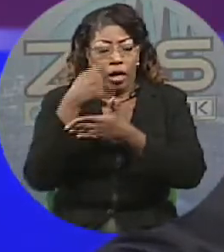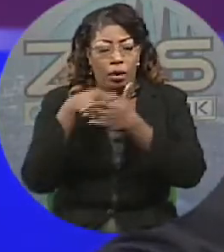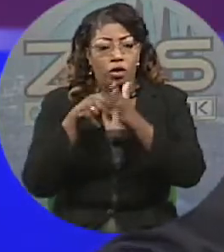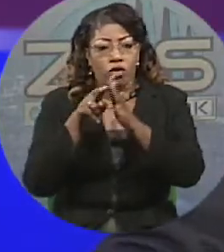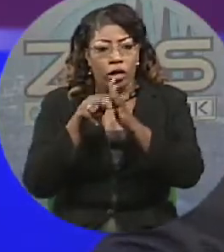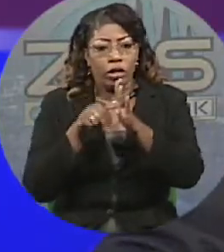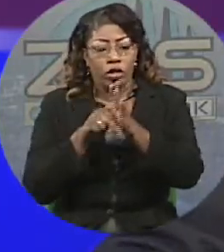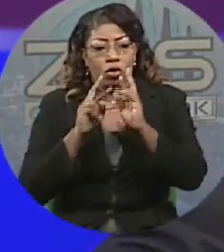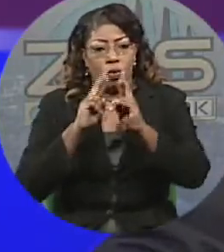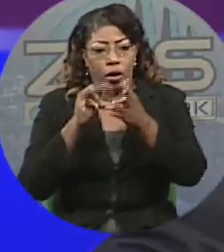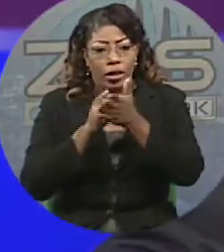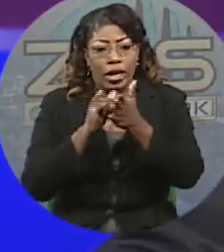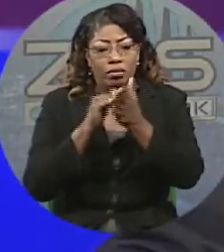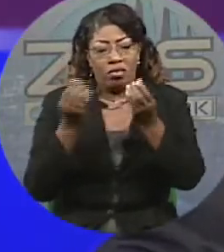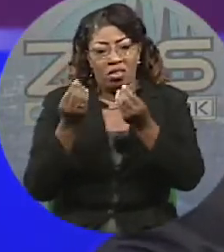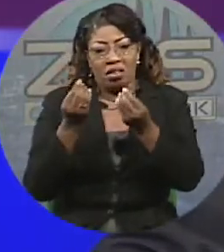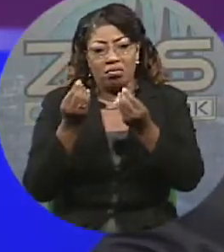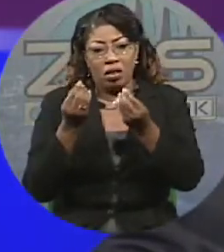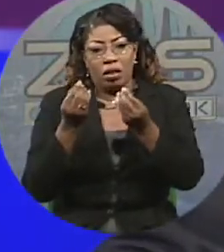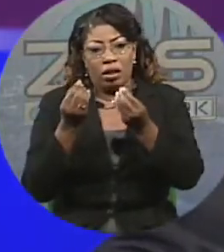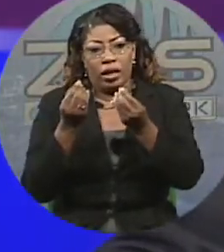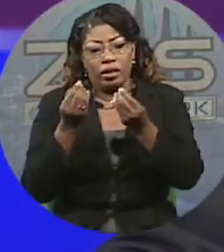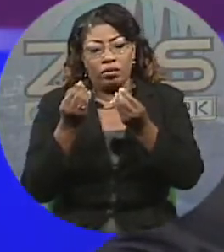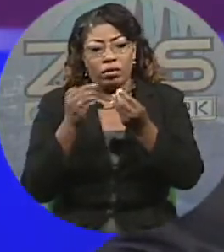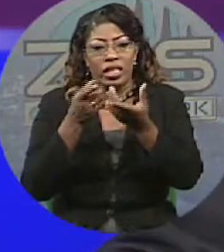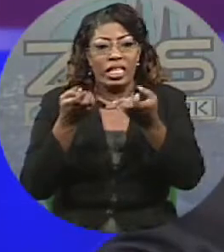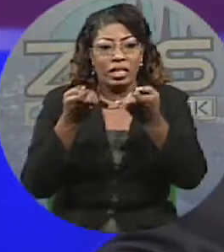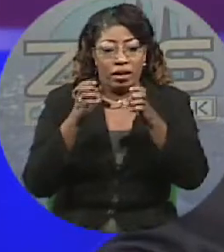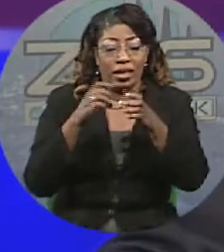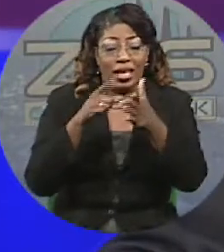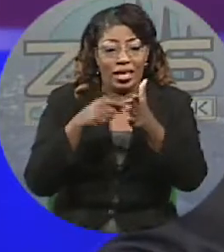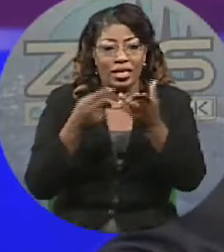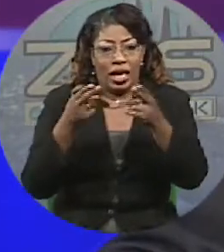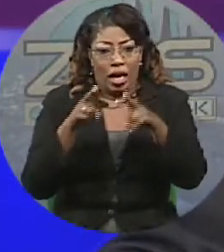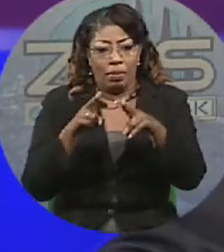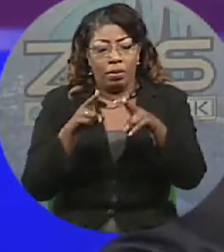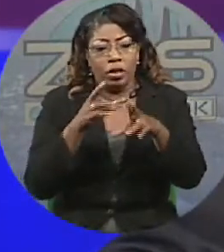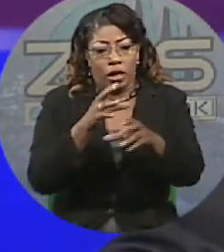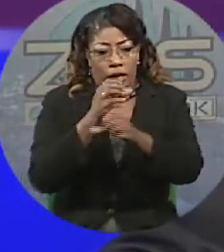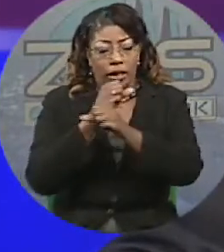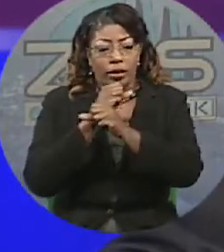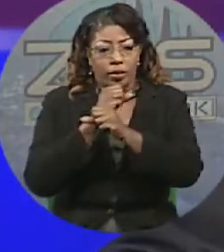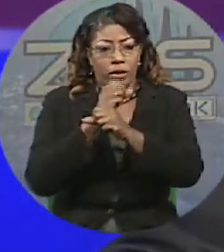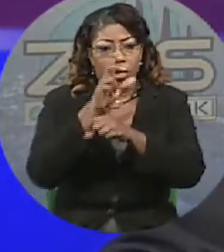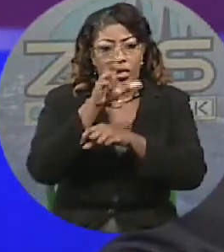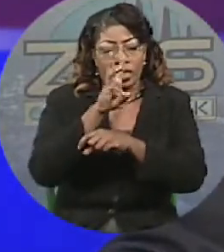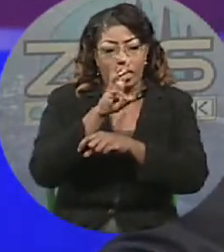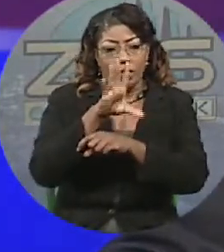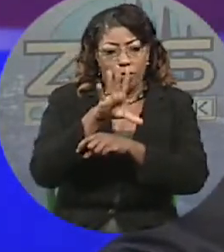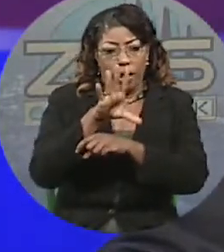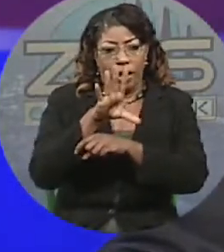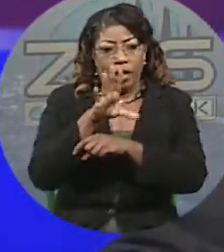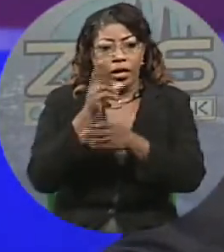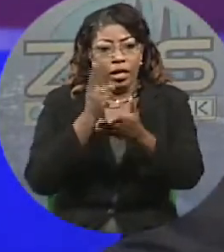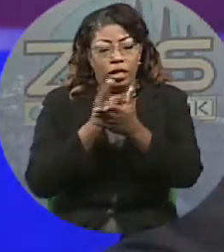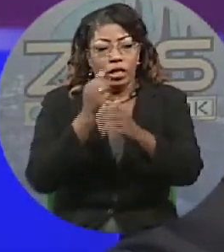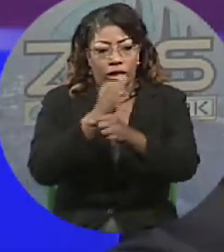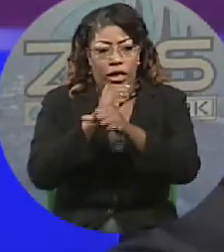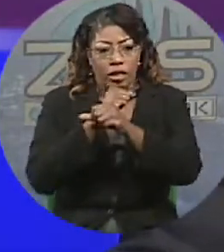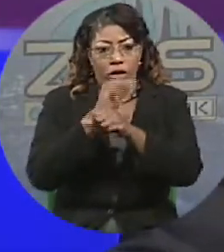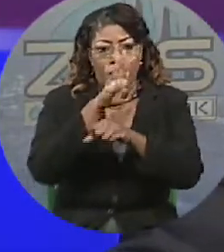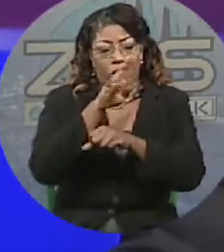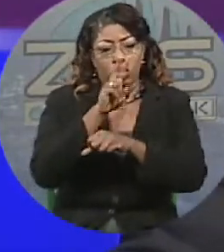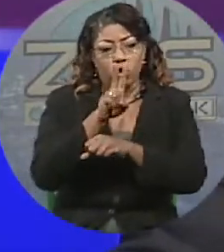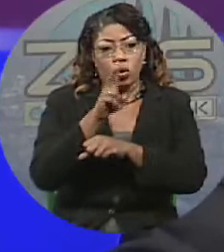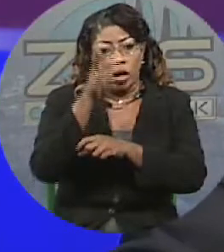Pratt reported there were no similar incidents and they were able to take 55 illegal immigrants into custody. Among them, 42 males,